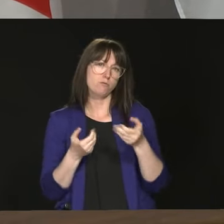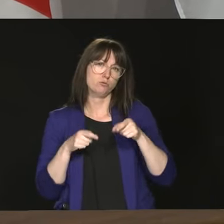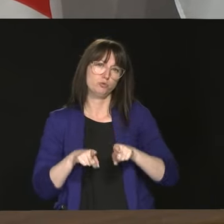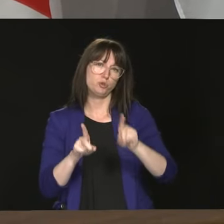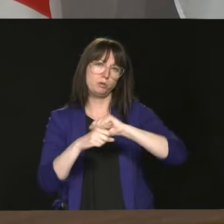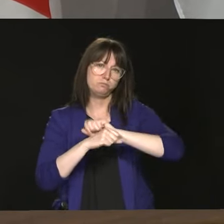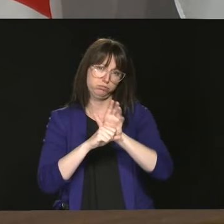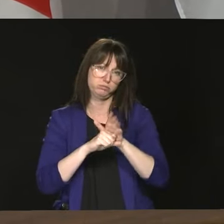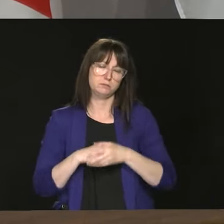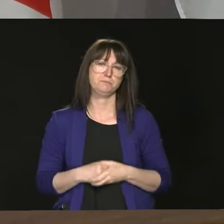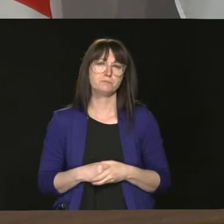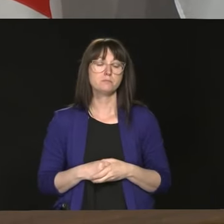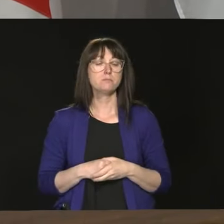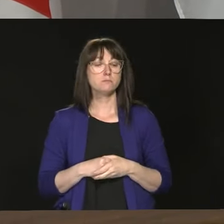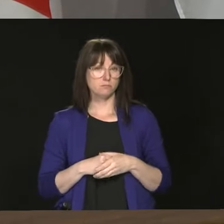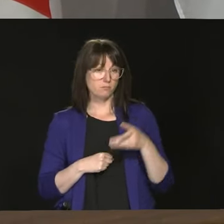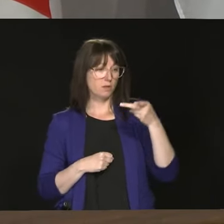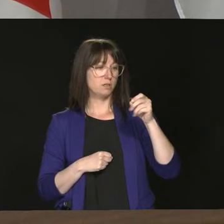portal through